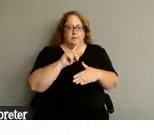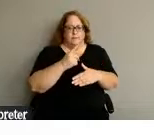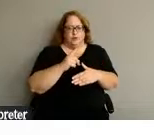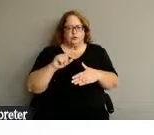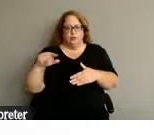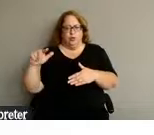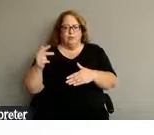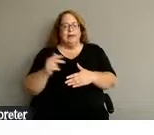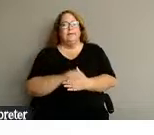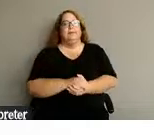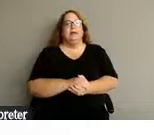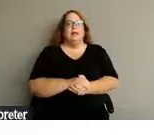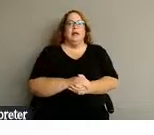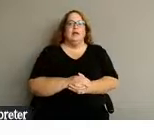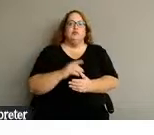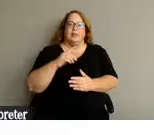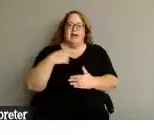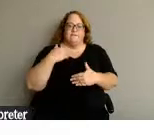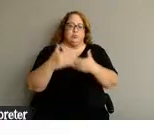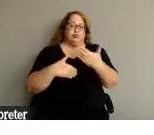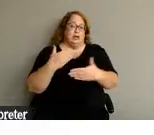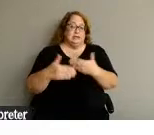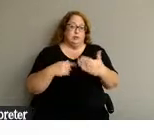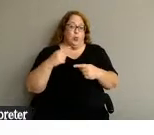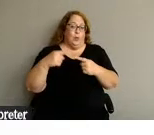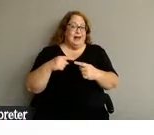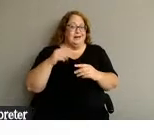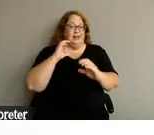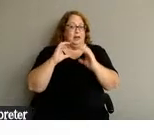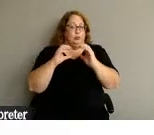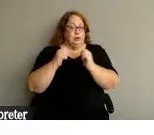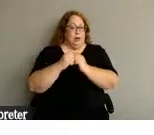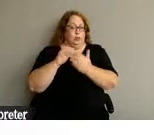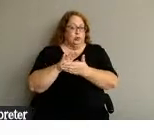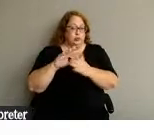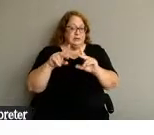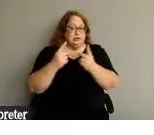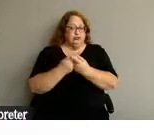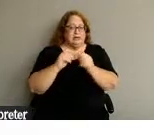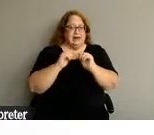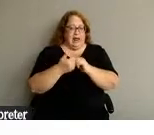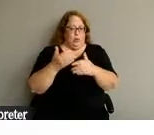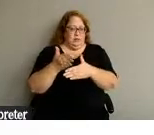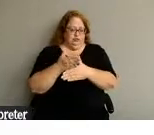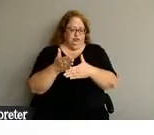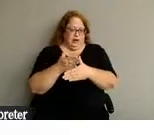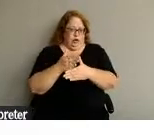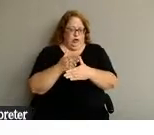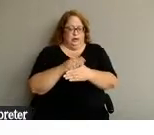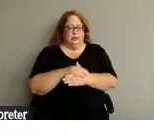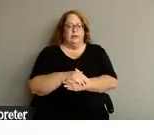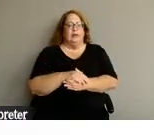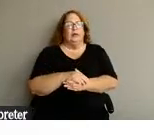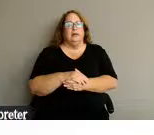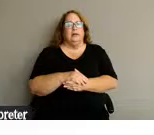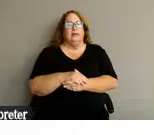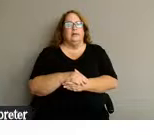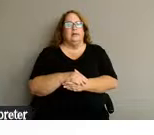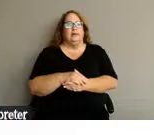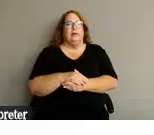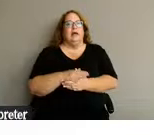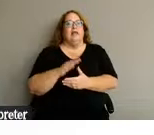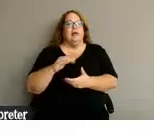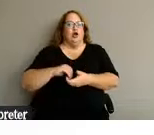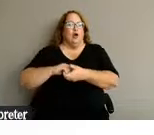that DESE has set up about when they can communicate to school districts and how they will share that information. And then our partner districts,